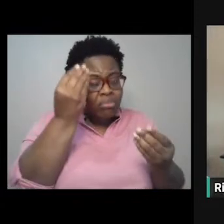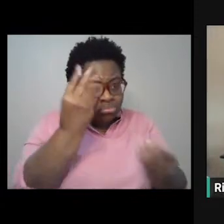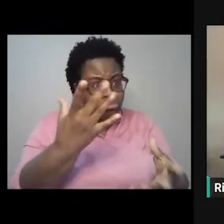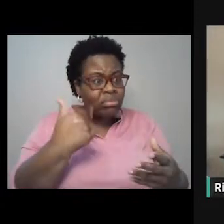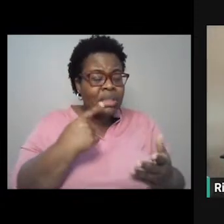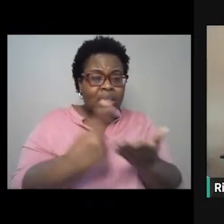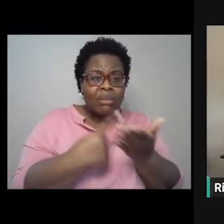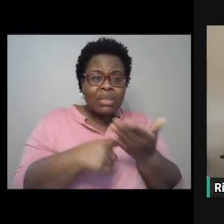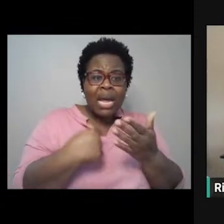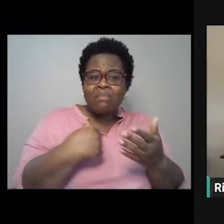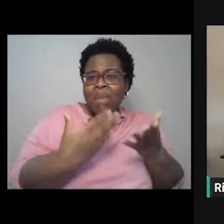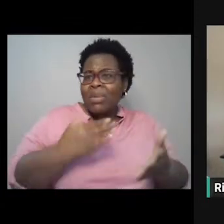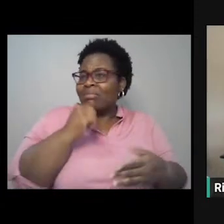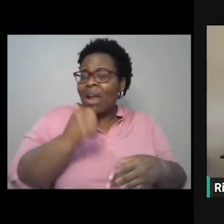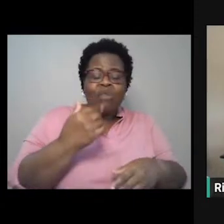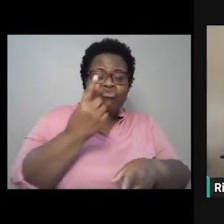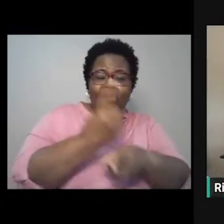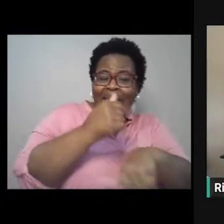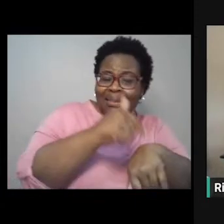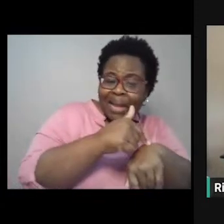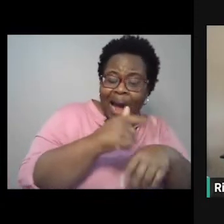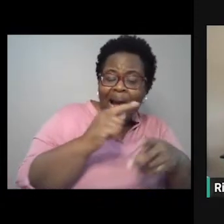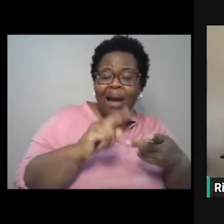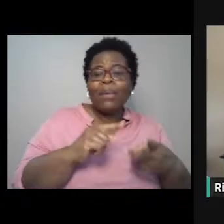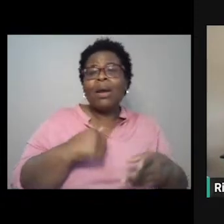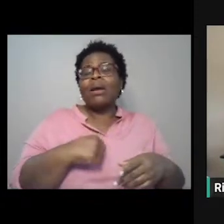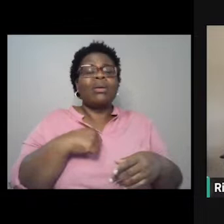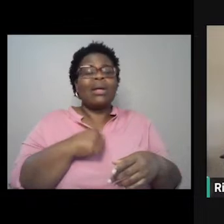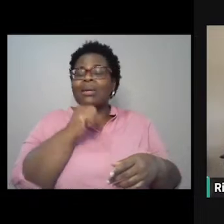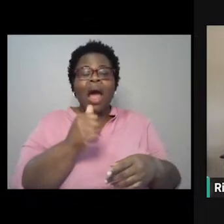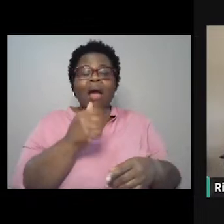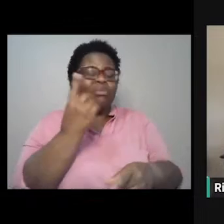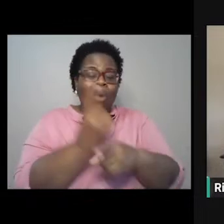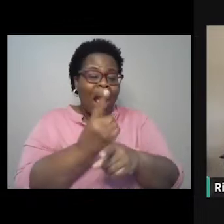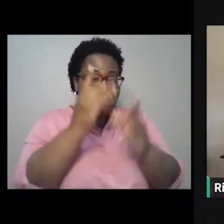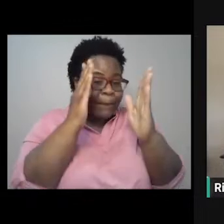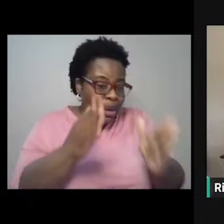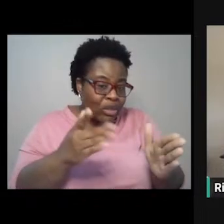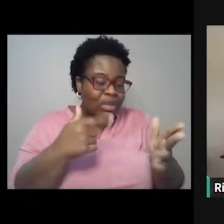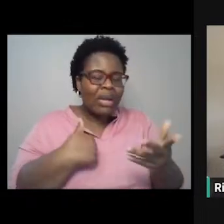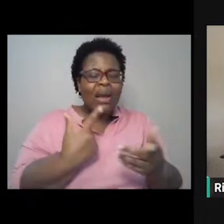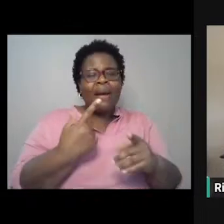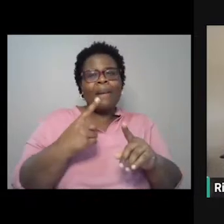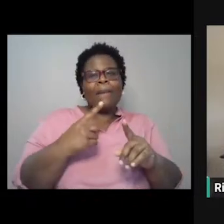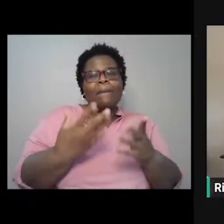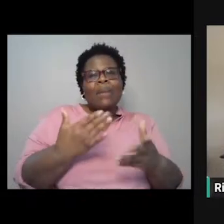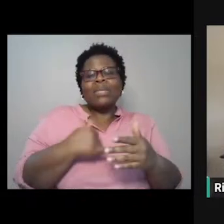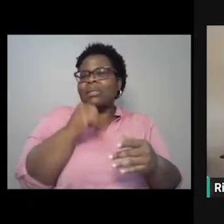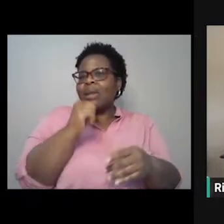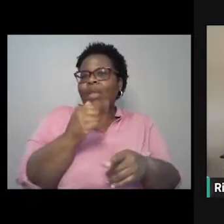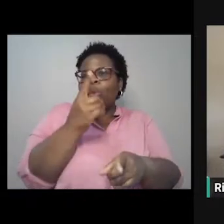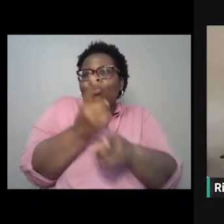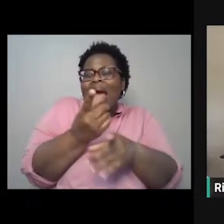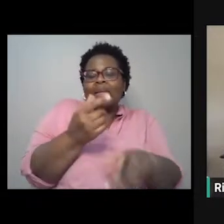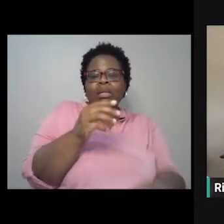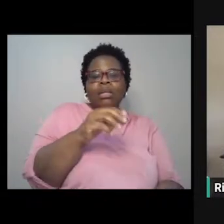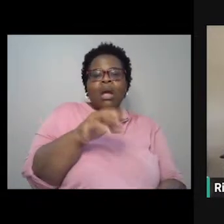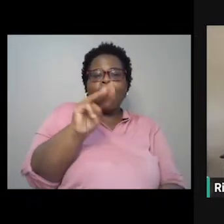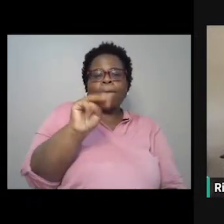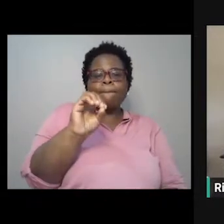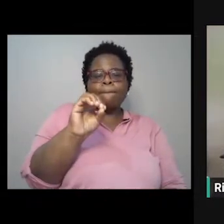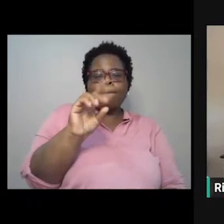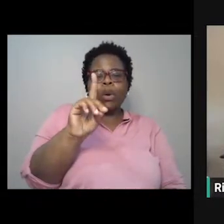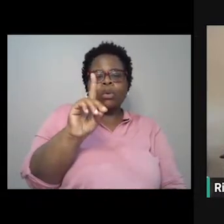the person you're working with. And Yes, I agree sometimes with it's that. I agree with right. that. And sometimes it's alignment with the modality. But right